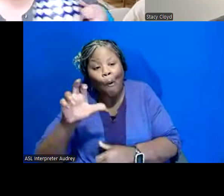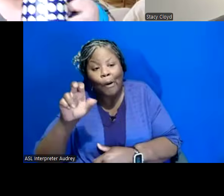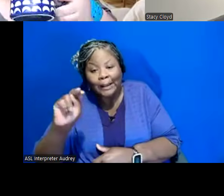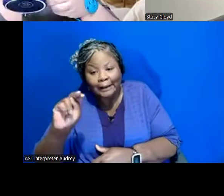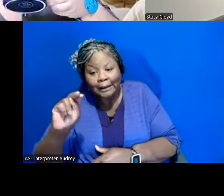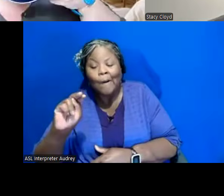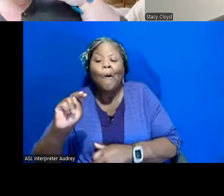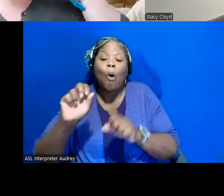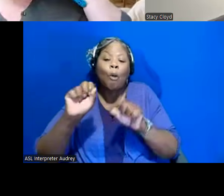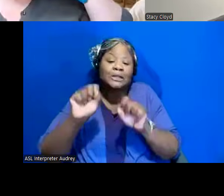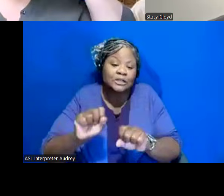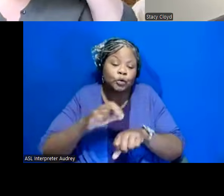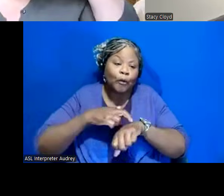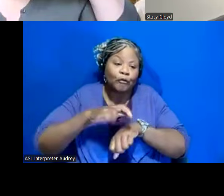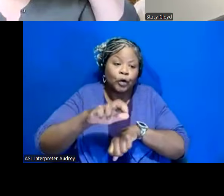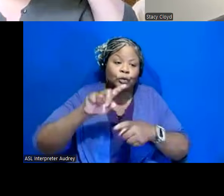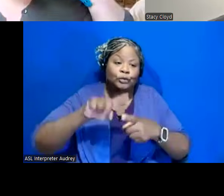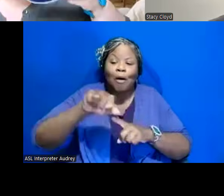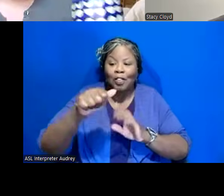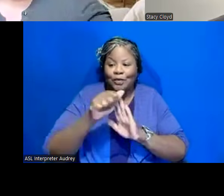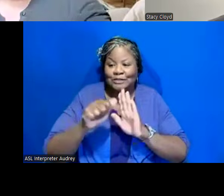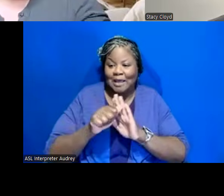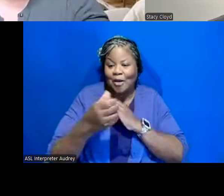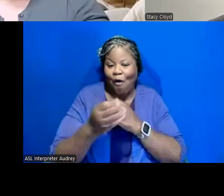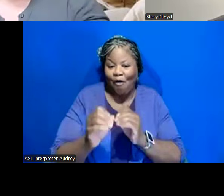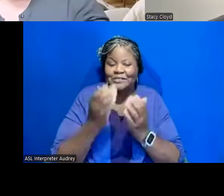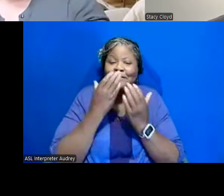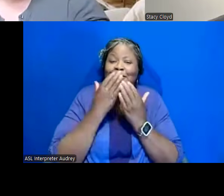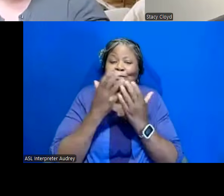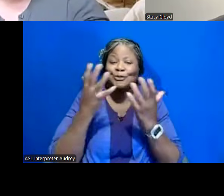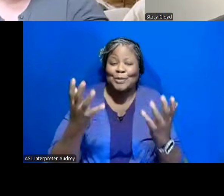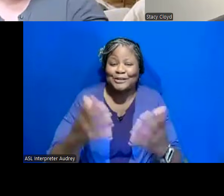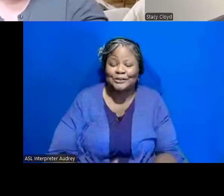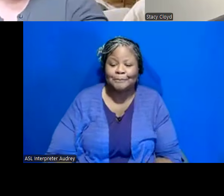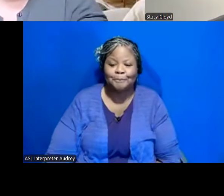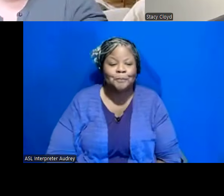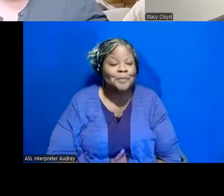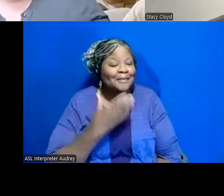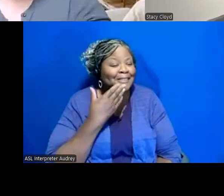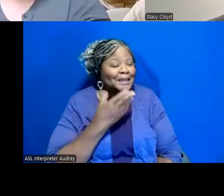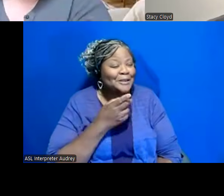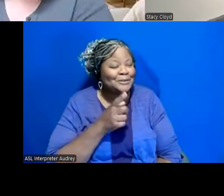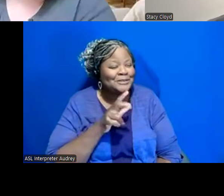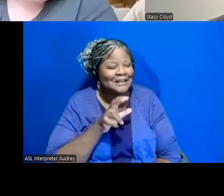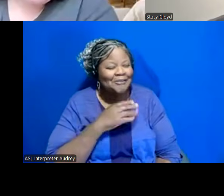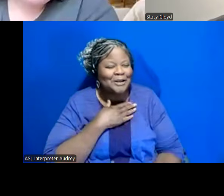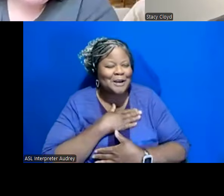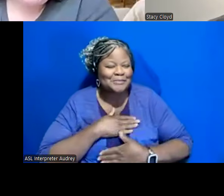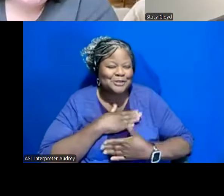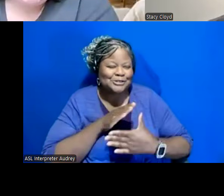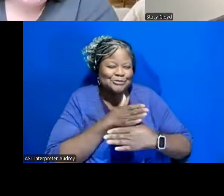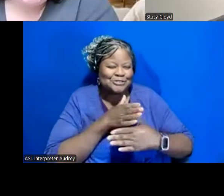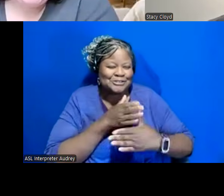refer you to another state office. So thank you so much. Thank you, Stephen. I really appreciate you